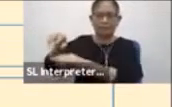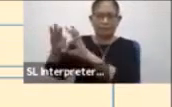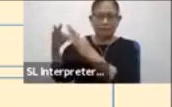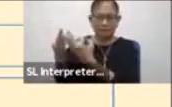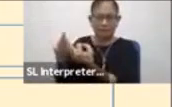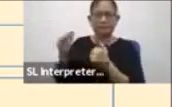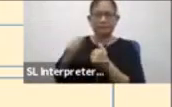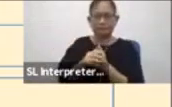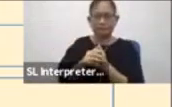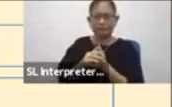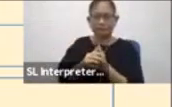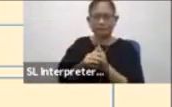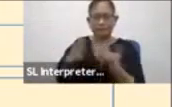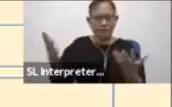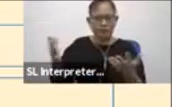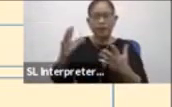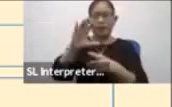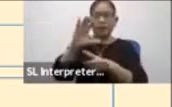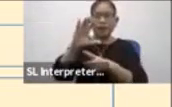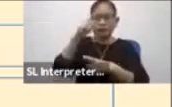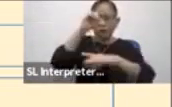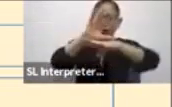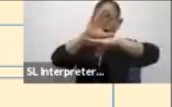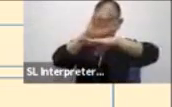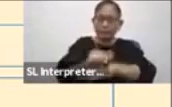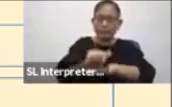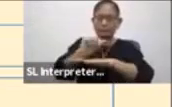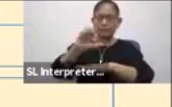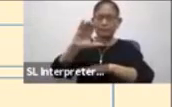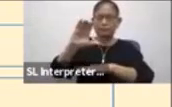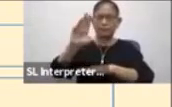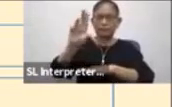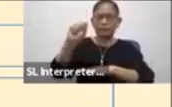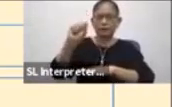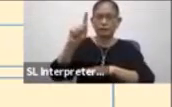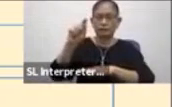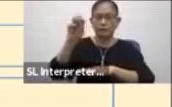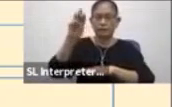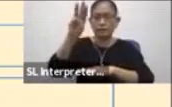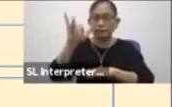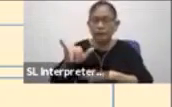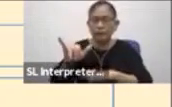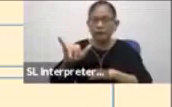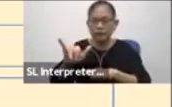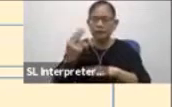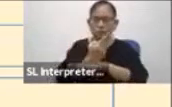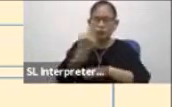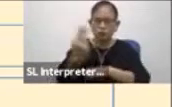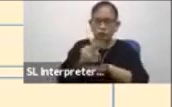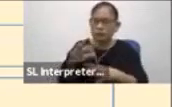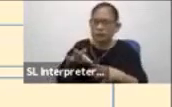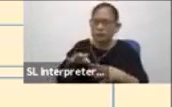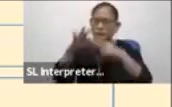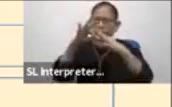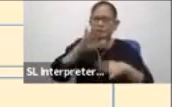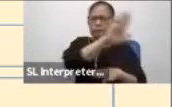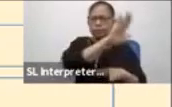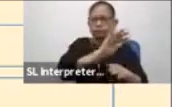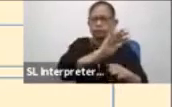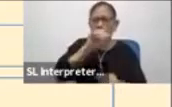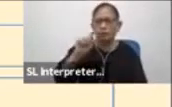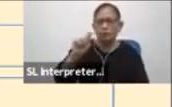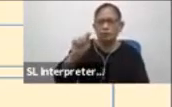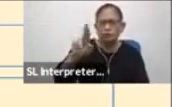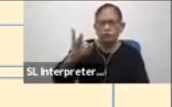Customary mechanism is common procedure for resolving GBV, especially in indigenous community, where the